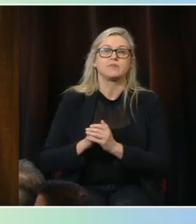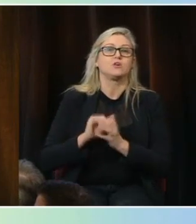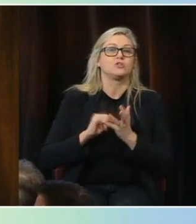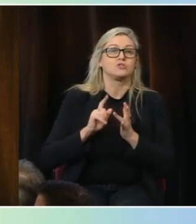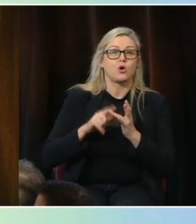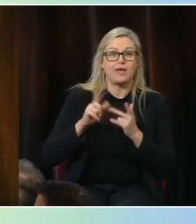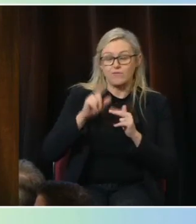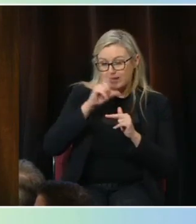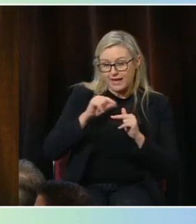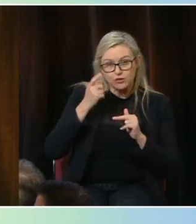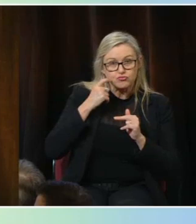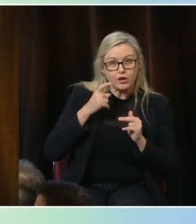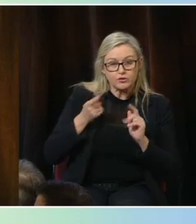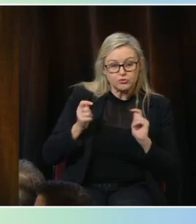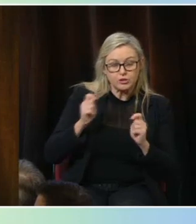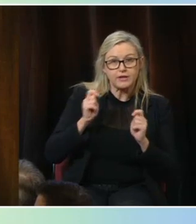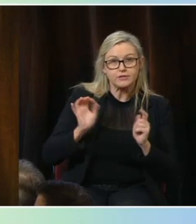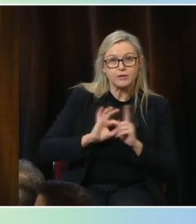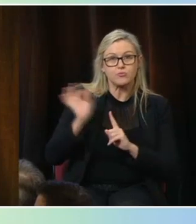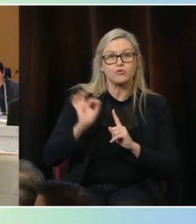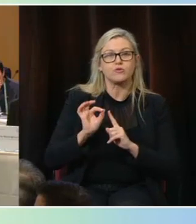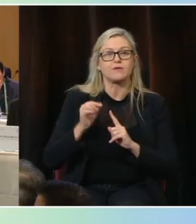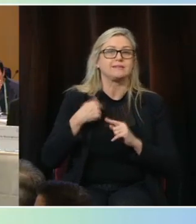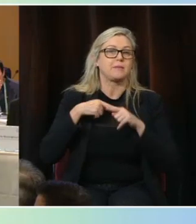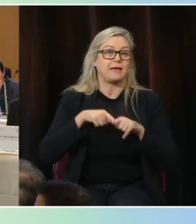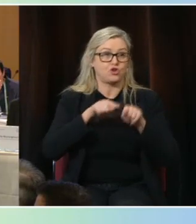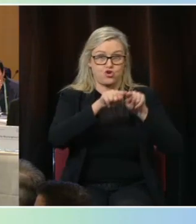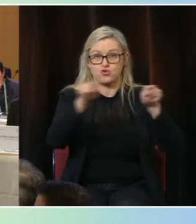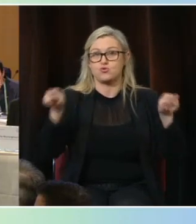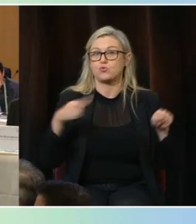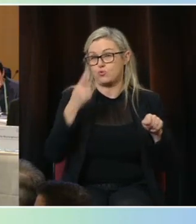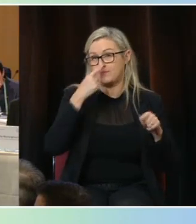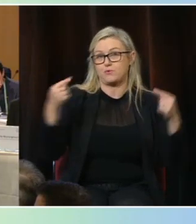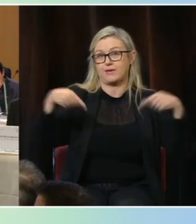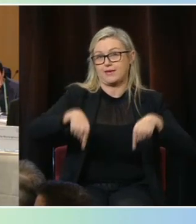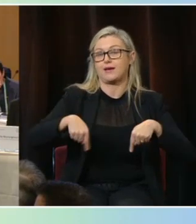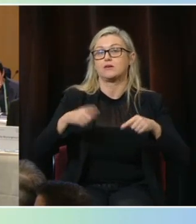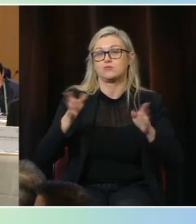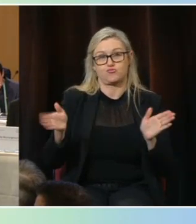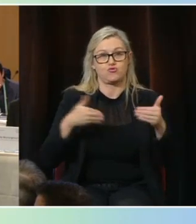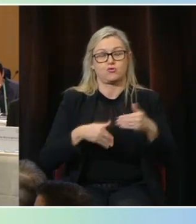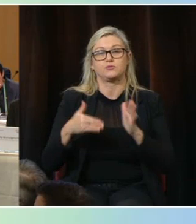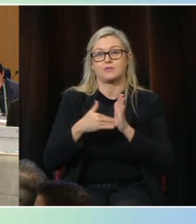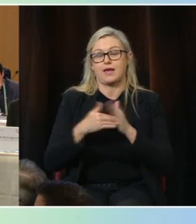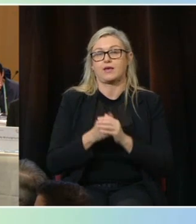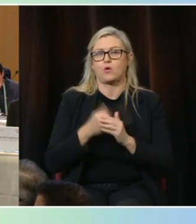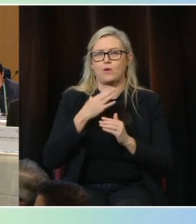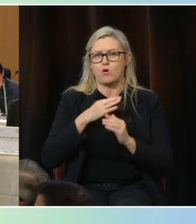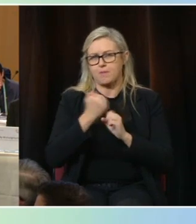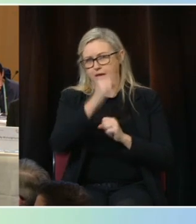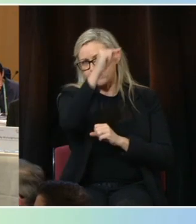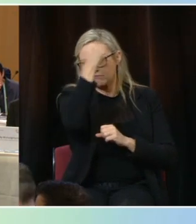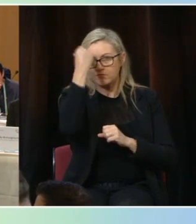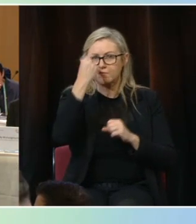That Funk depends on the actions of the groups represented in this room can we agree today to make full employment our economic